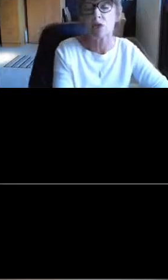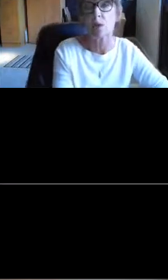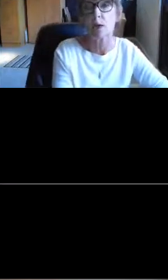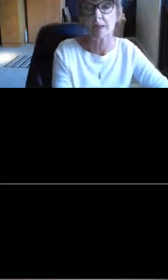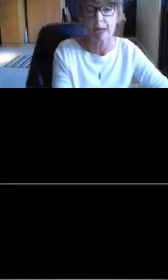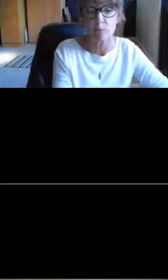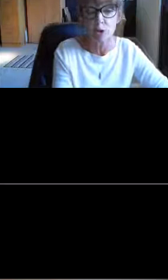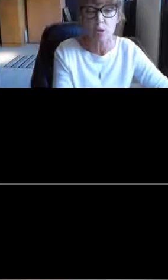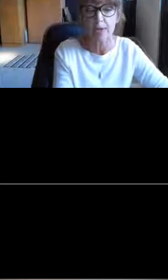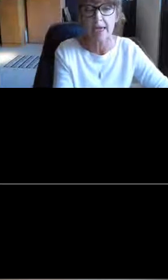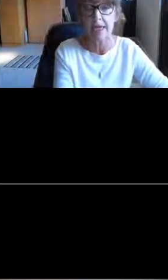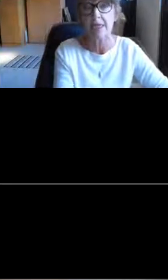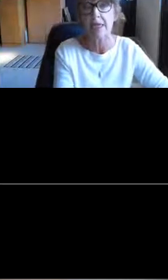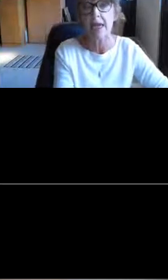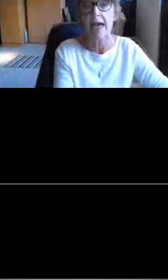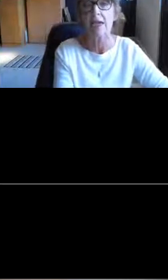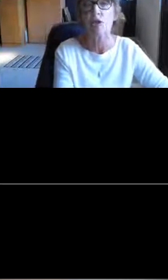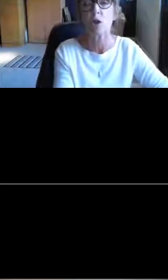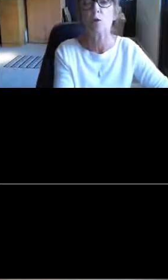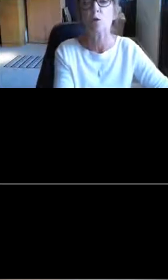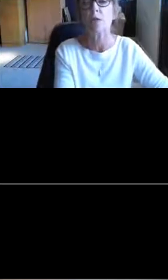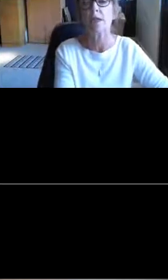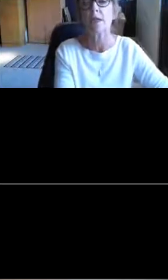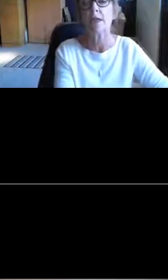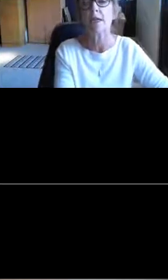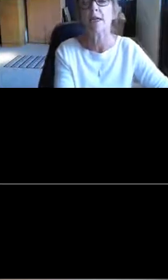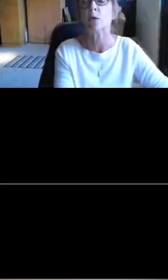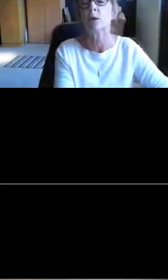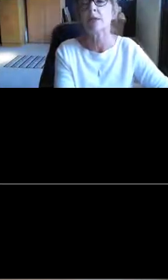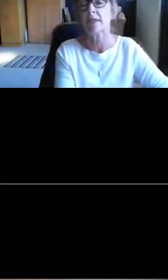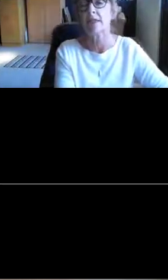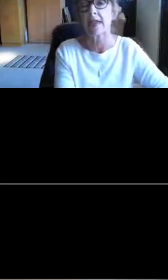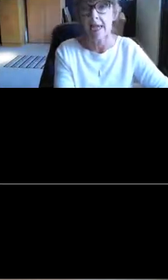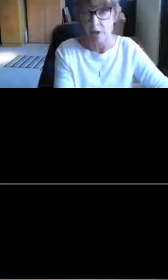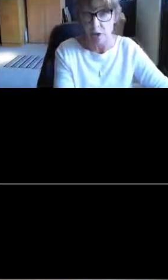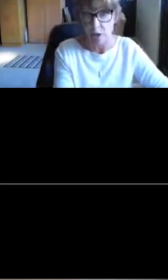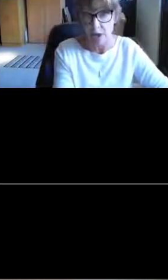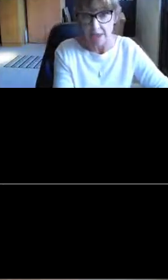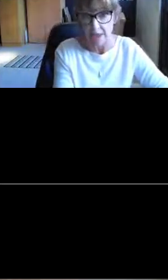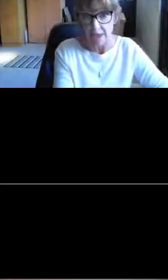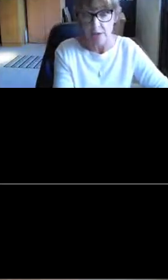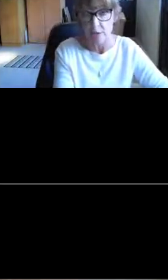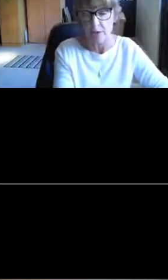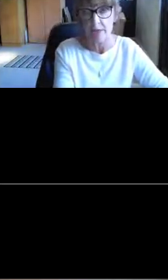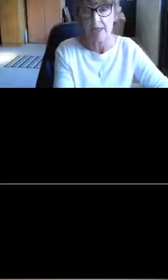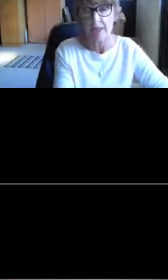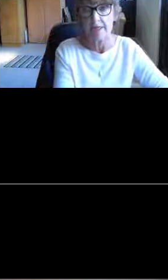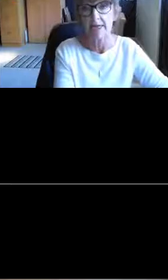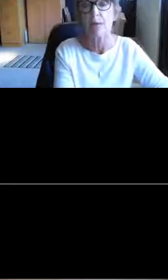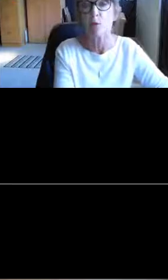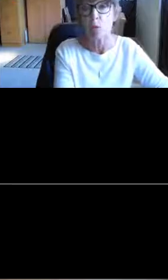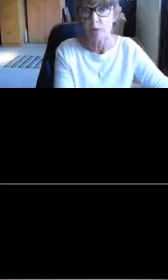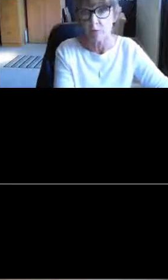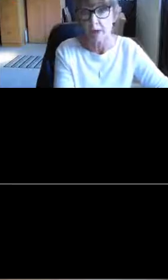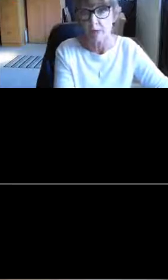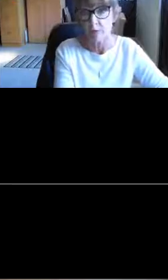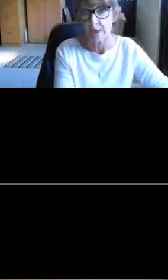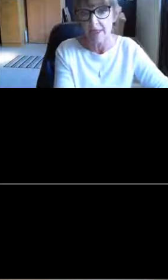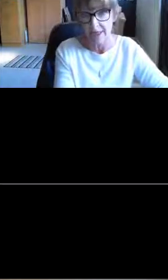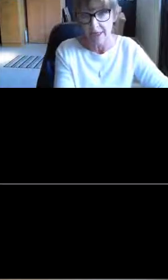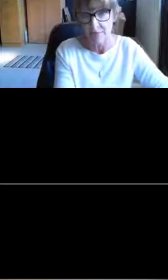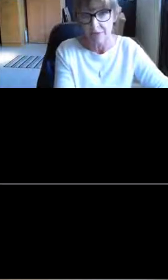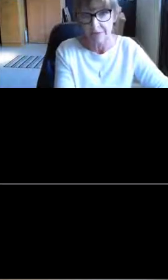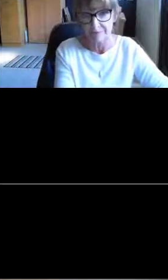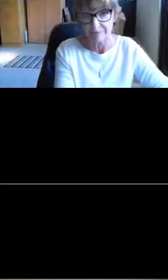to the A2 and M2 in Kent, and on the north side, it would link to the A13 in Thurrock and the